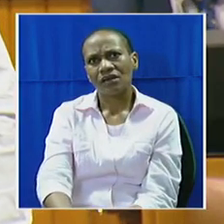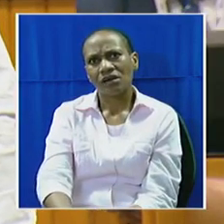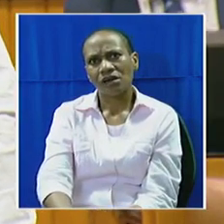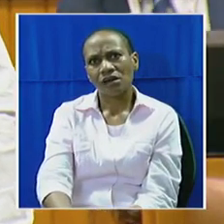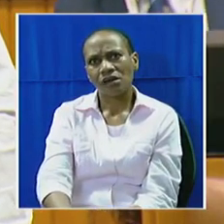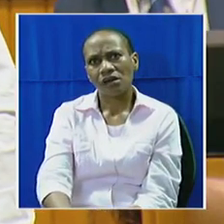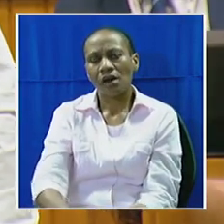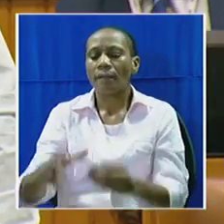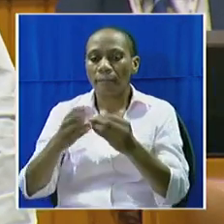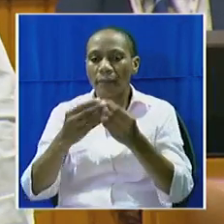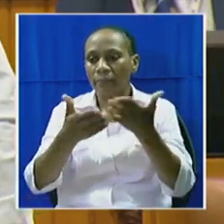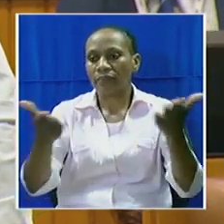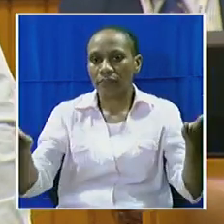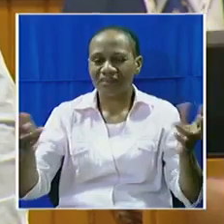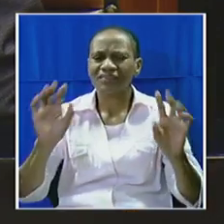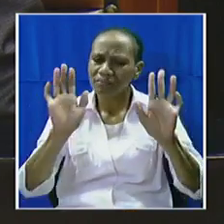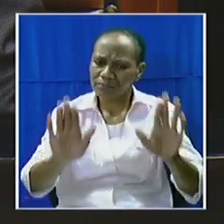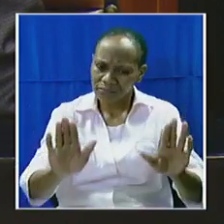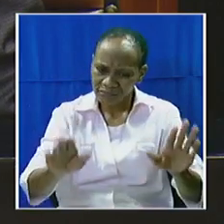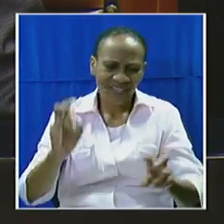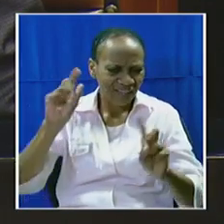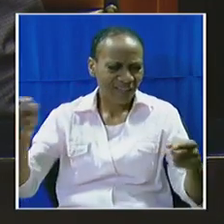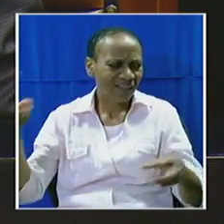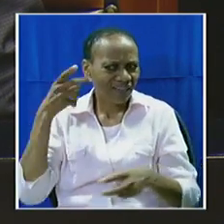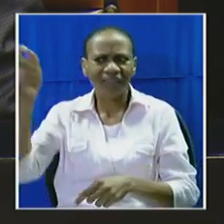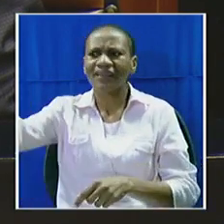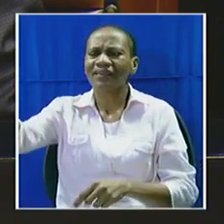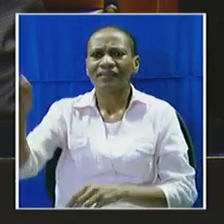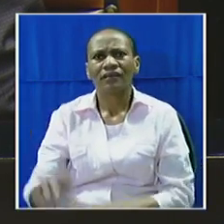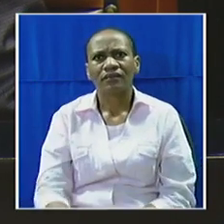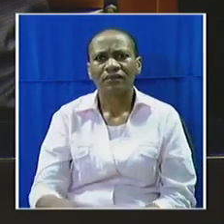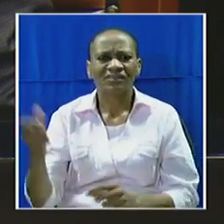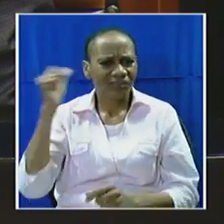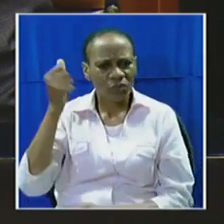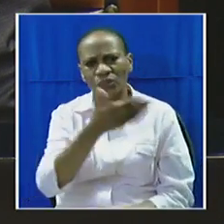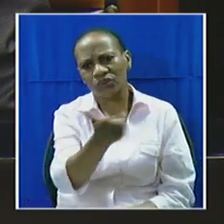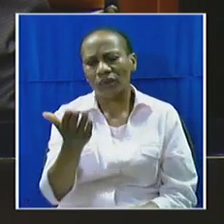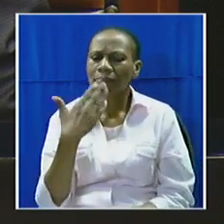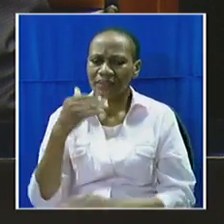Honorable members, I cannot hear what Honorable Lewis is saying because of the noise. Could you